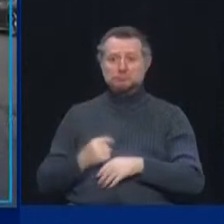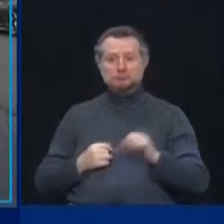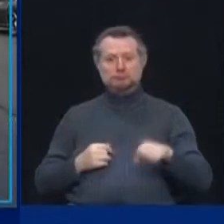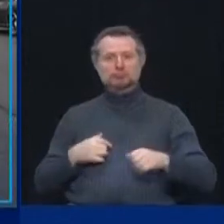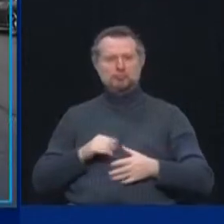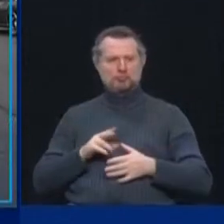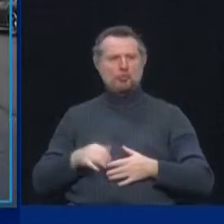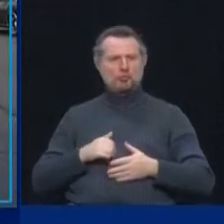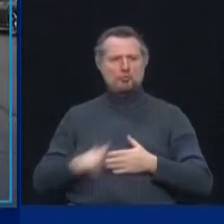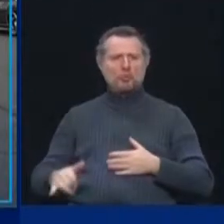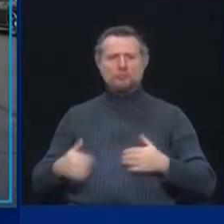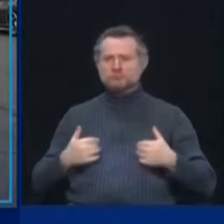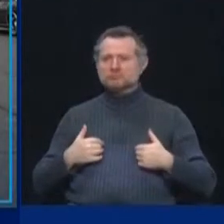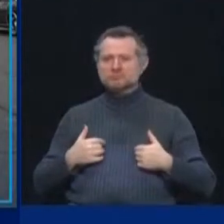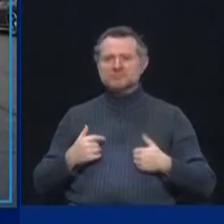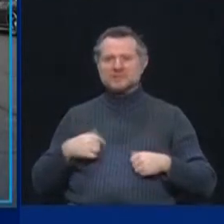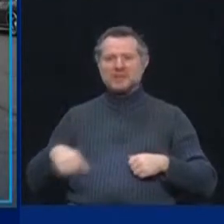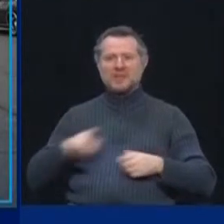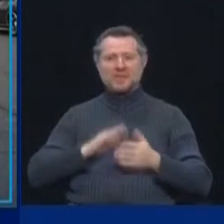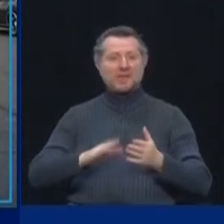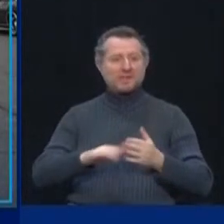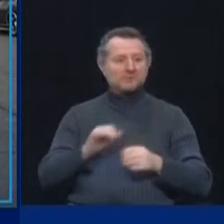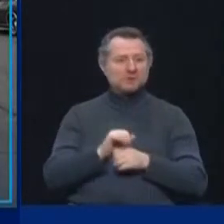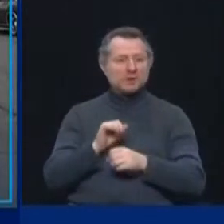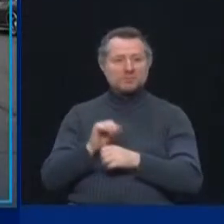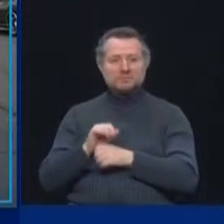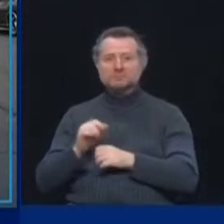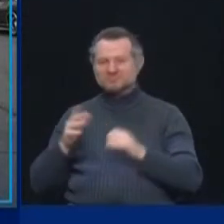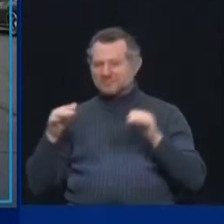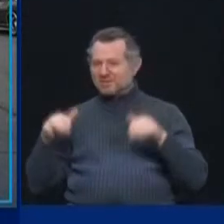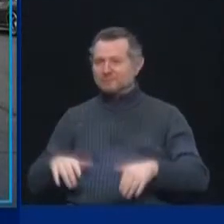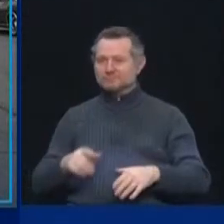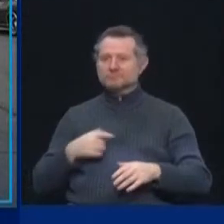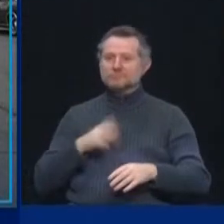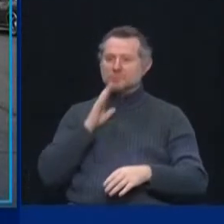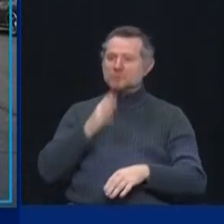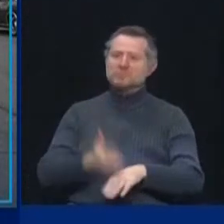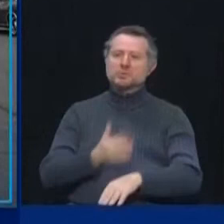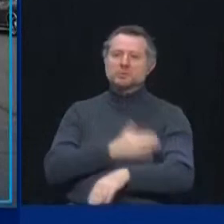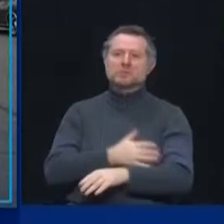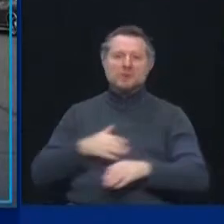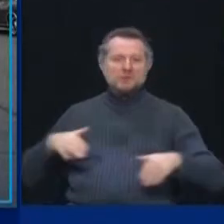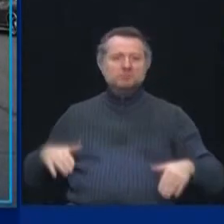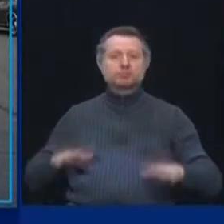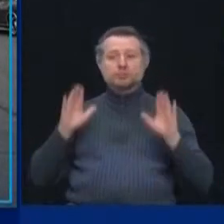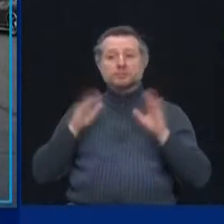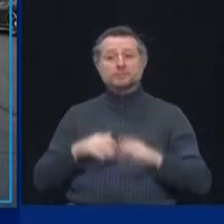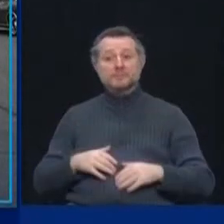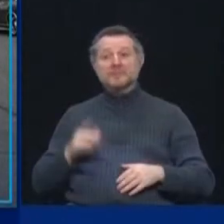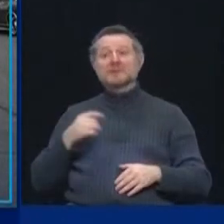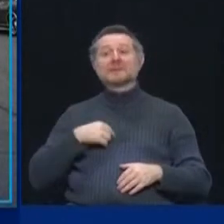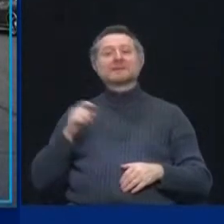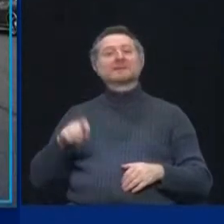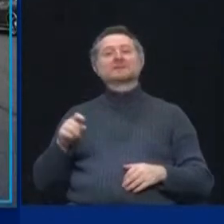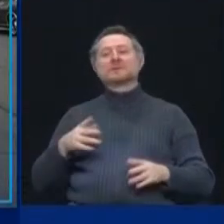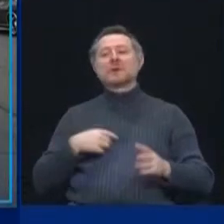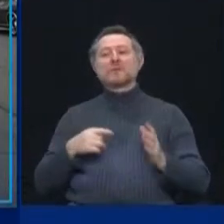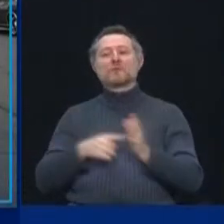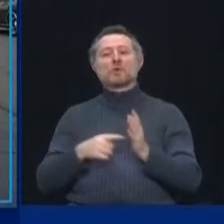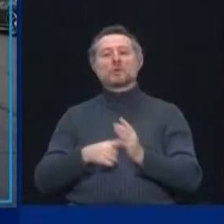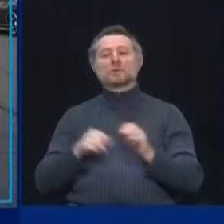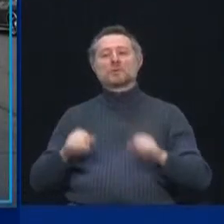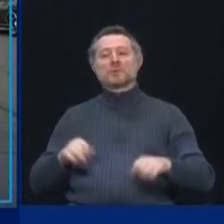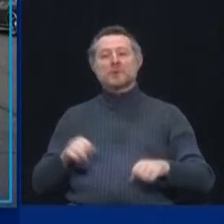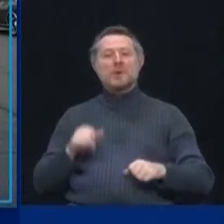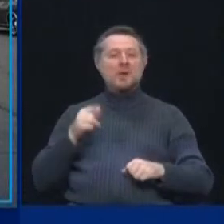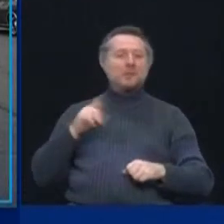Great Depression, but we're going to come back ever stronger. We need affordable housing. We need residential housing. What do?